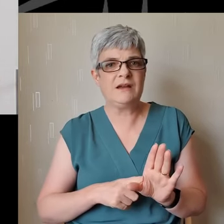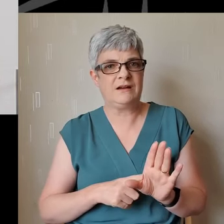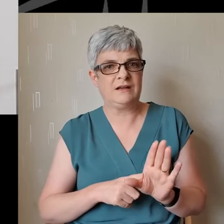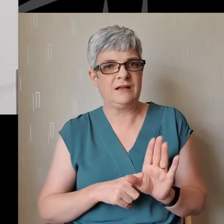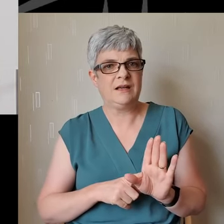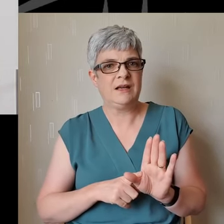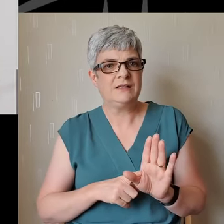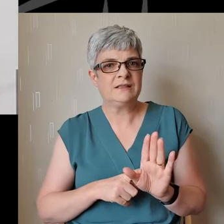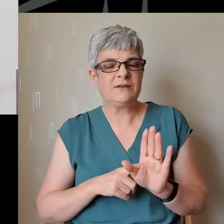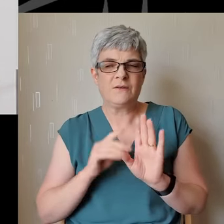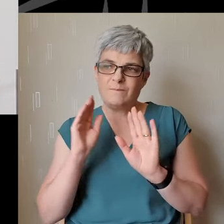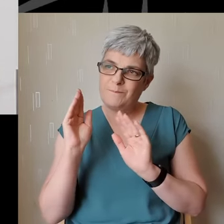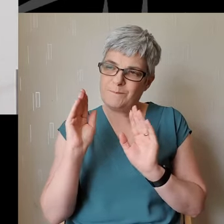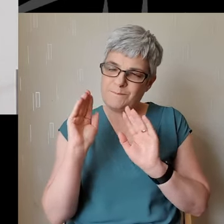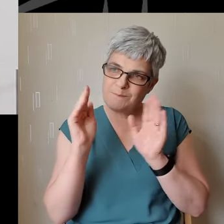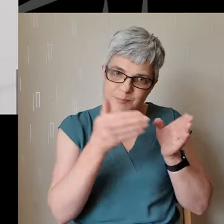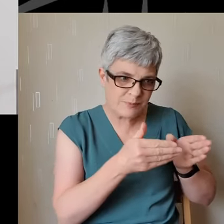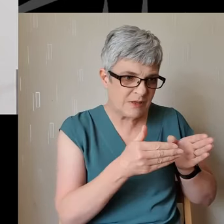lose a Jesus focus.